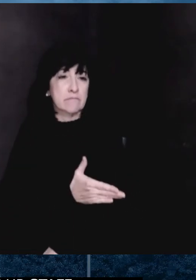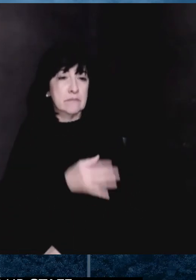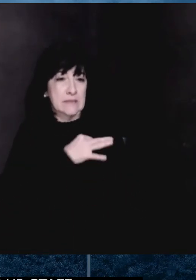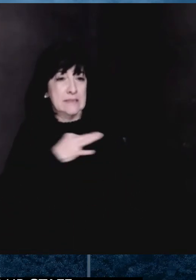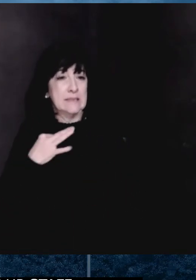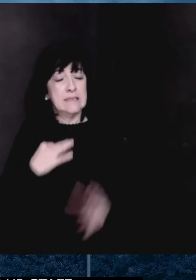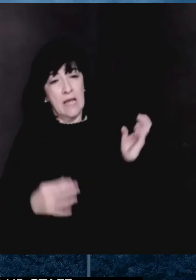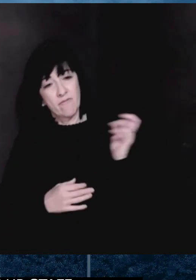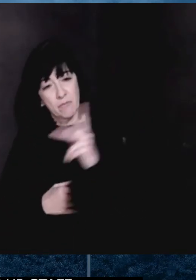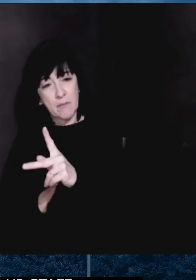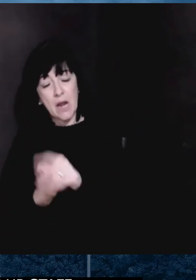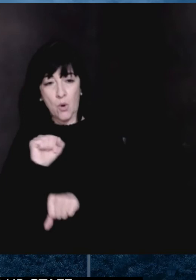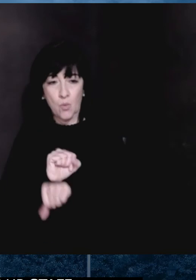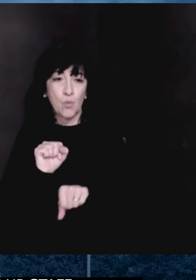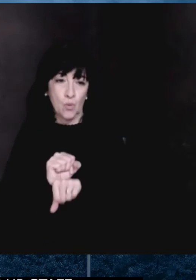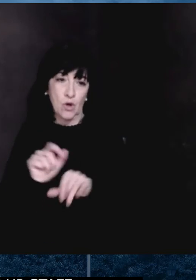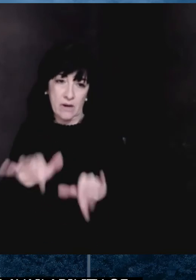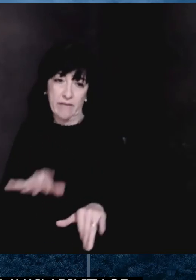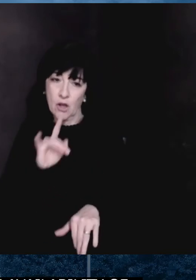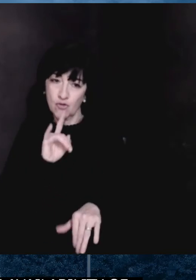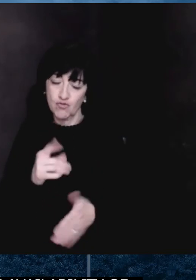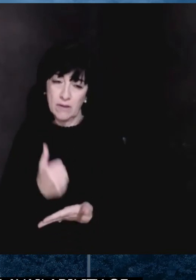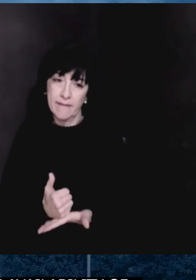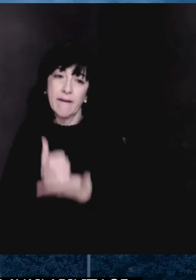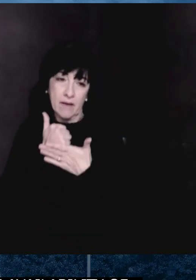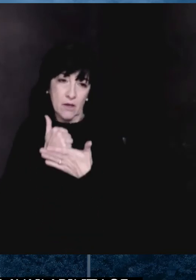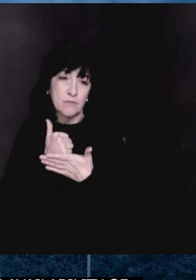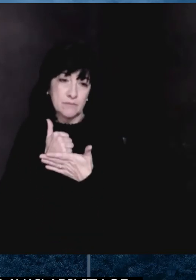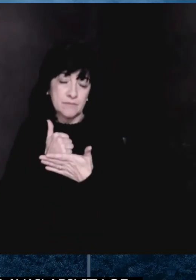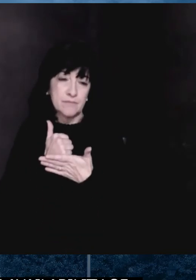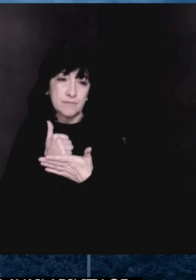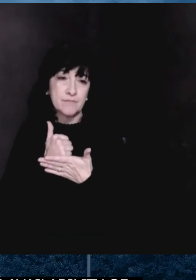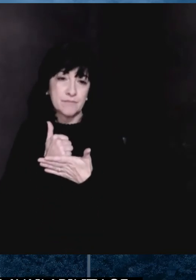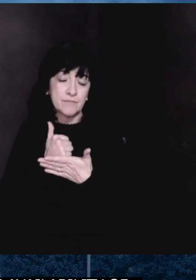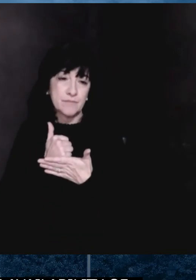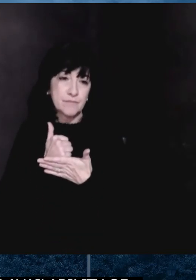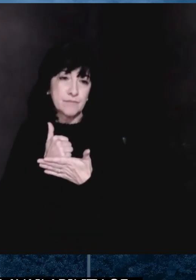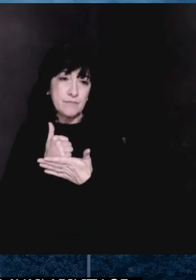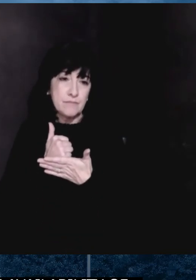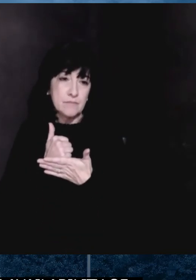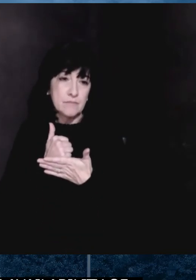really helped them. So yeah, so